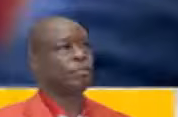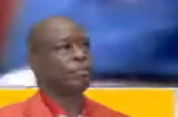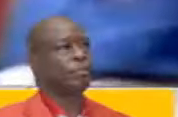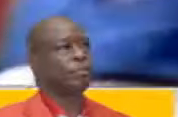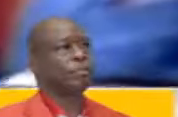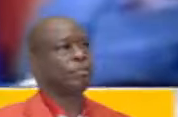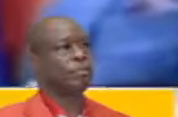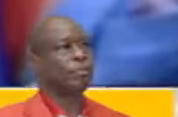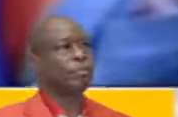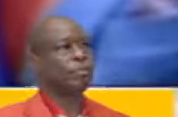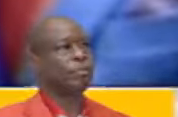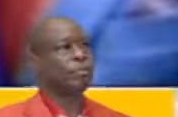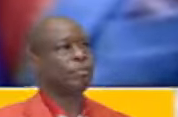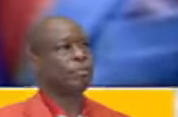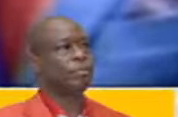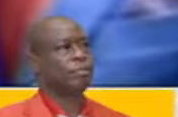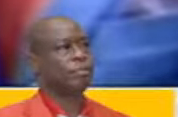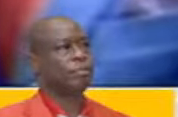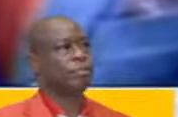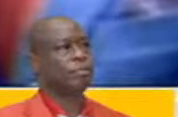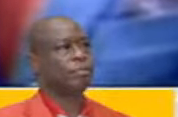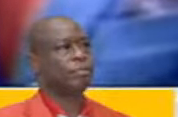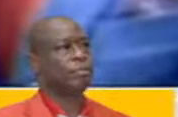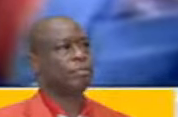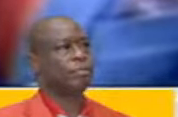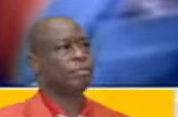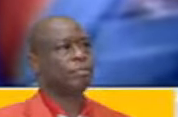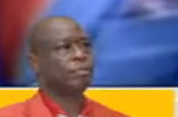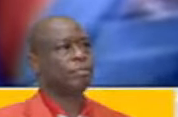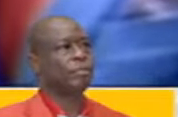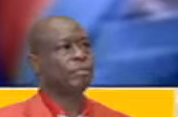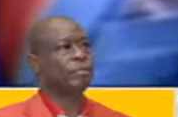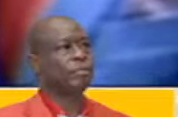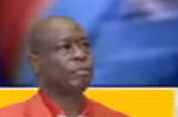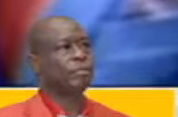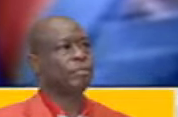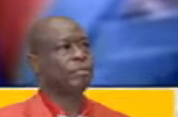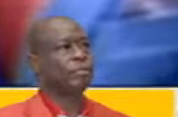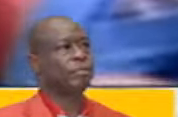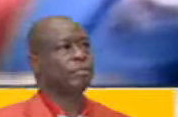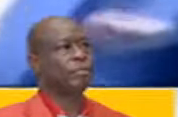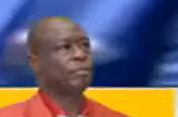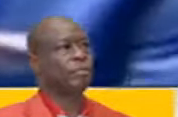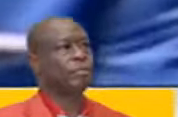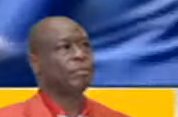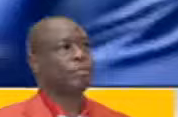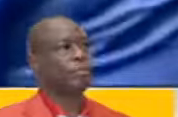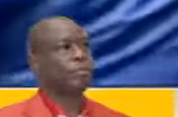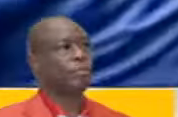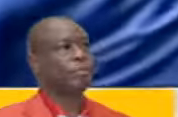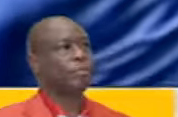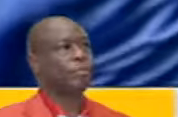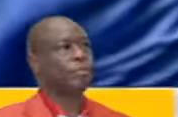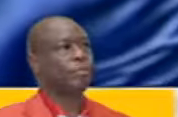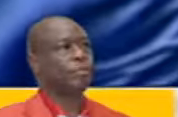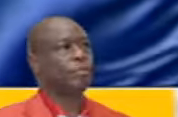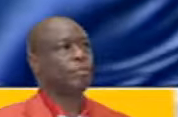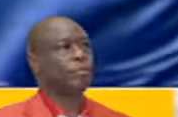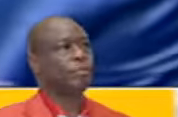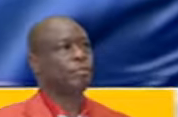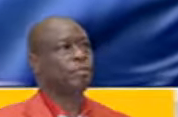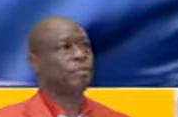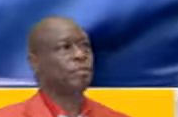wondering. And then we have annexed messages, WhatsApp excerpts, in the affidavit of Dr. Andrew